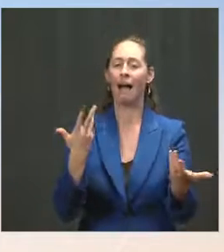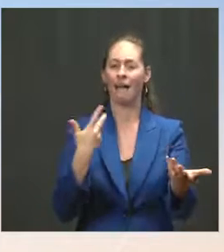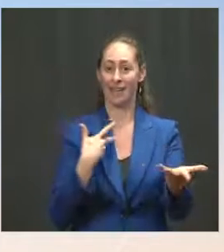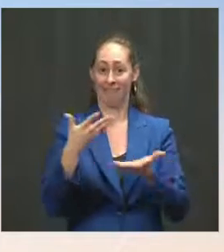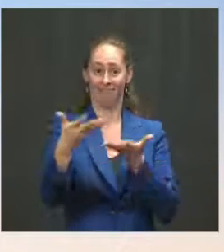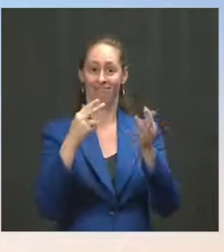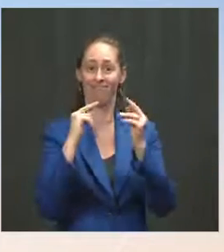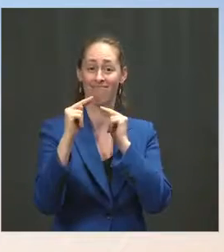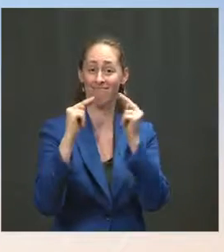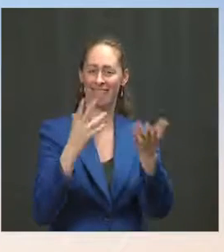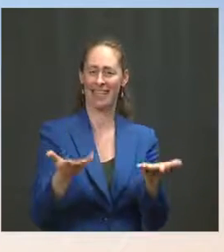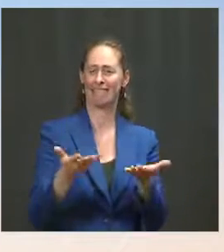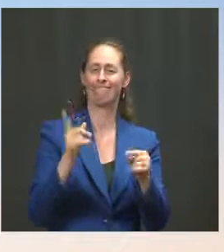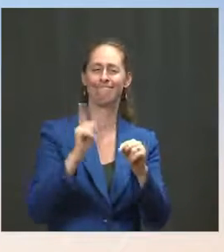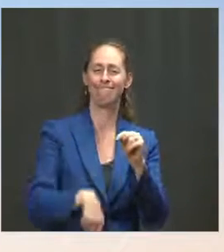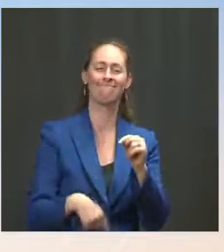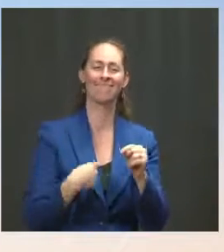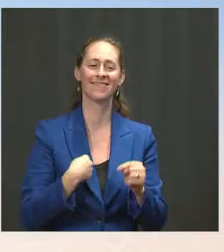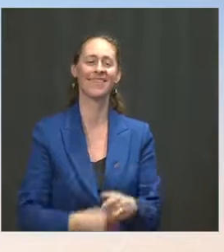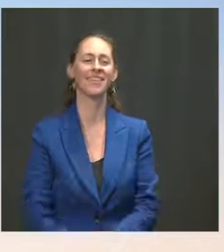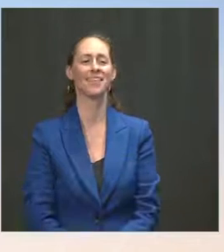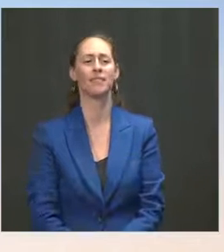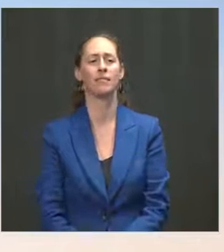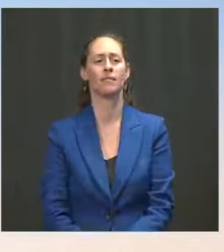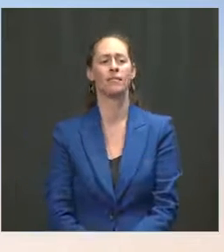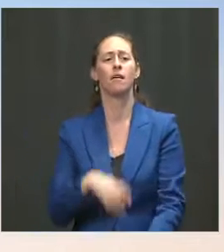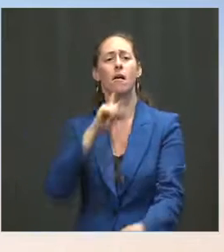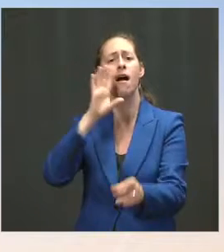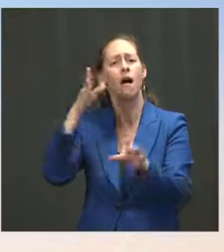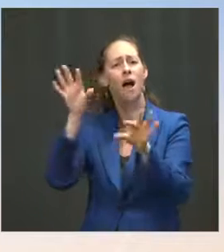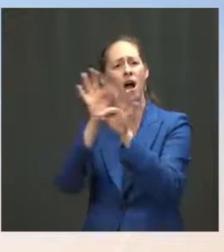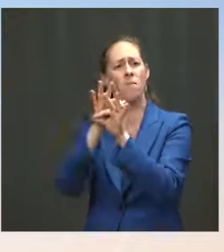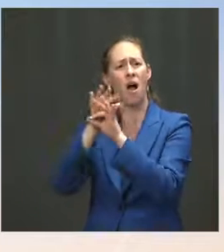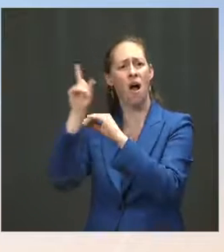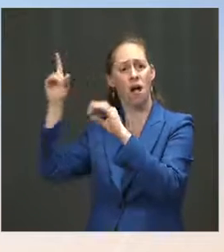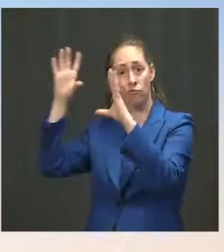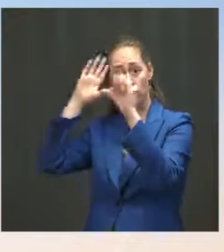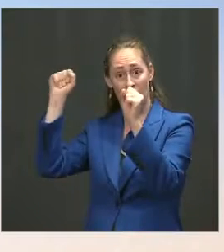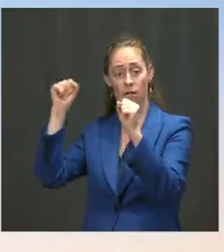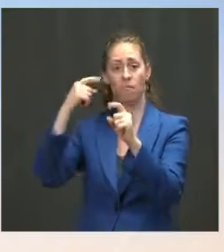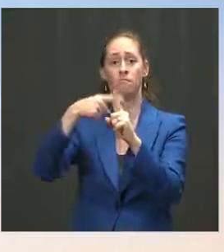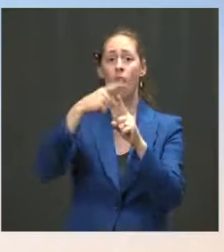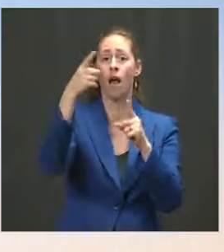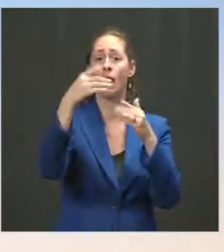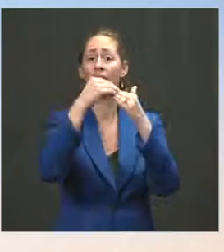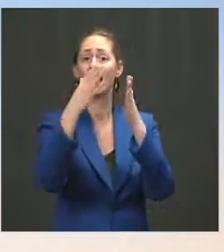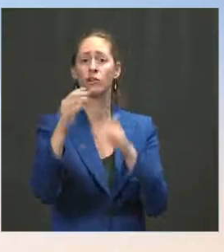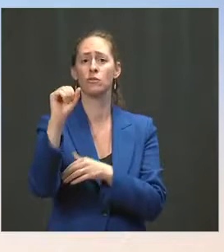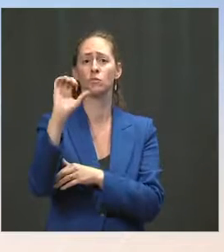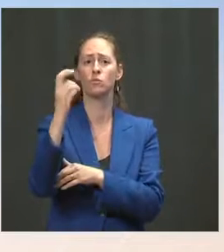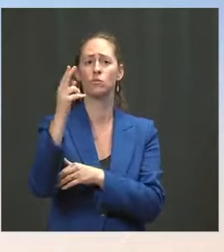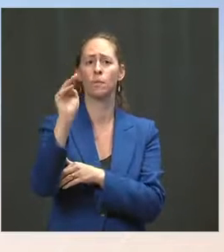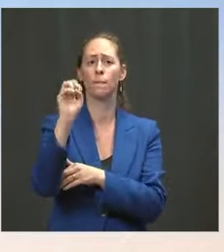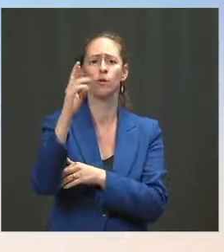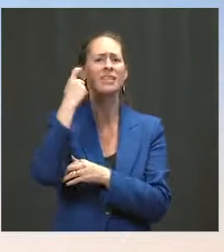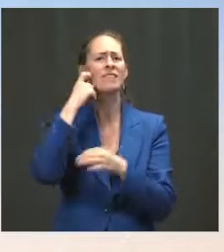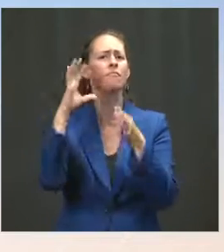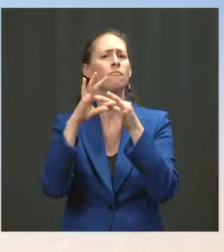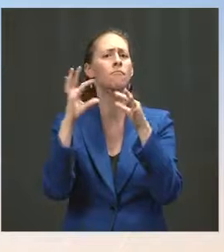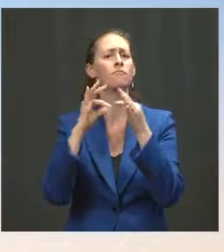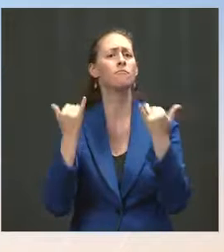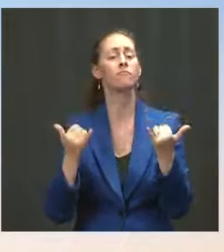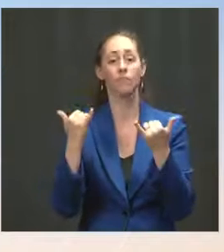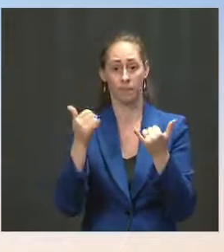to the president is that, and what Leader Schumer also reiterated in his press conference this morning, is that this reconciliation package